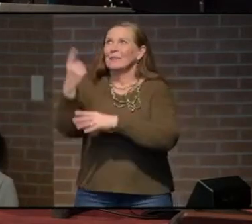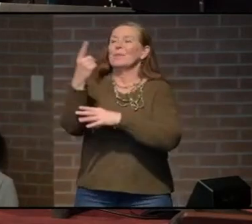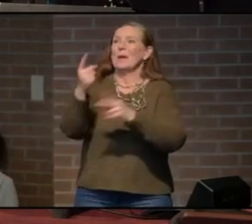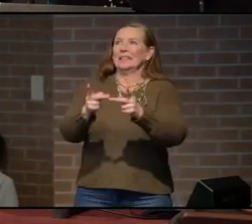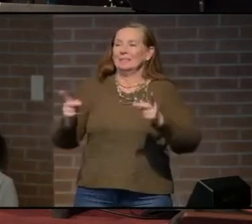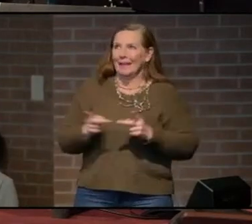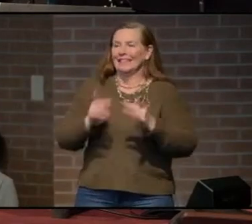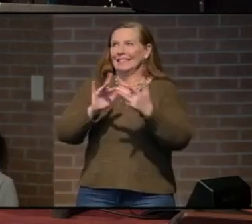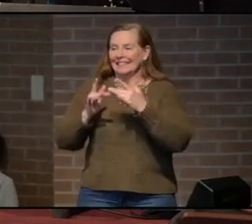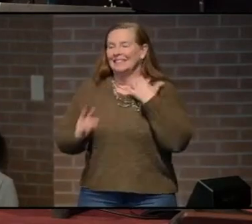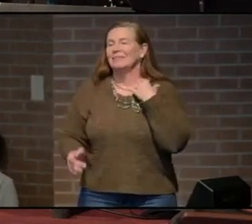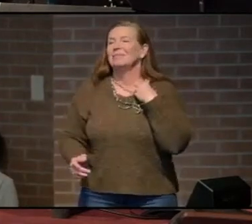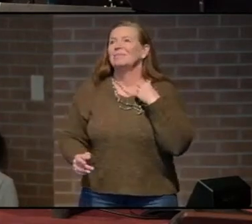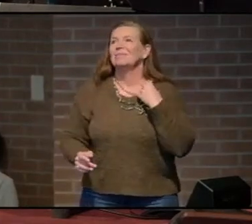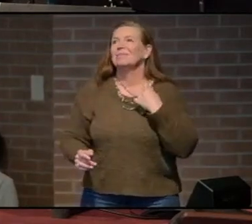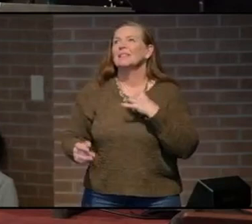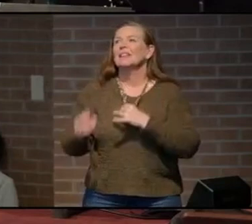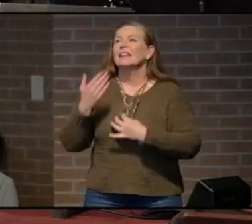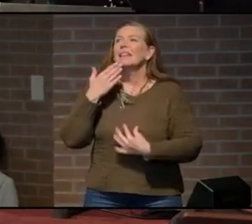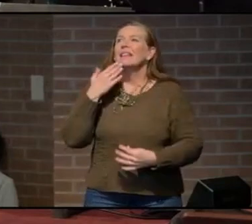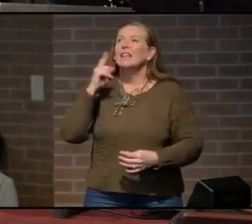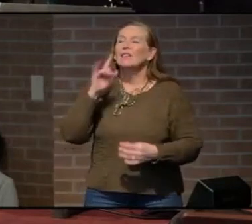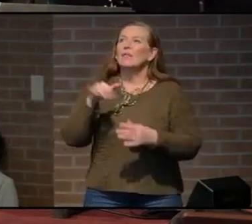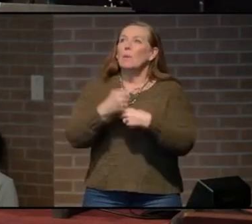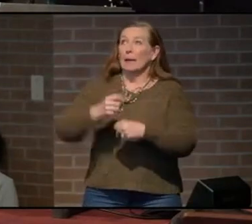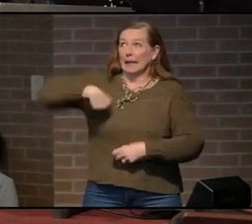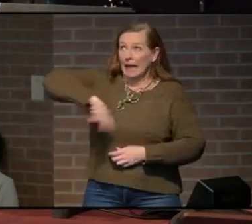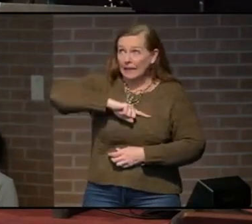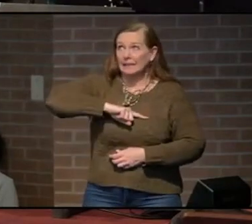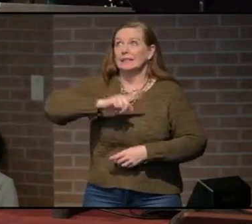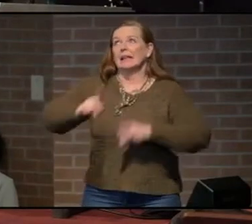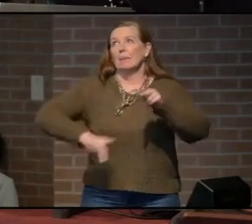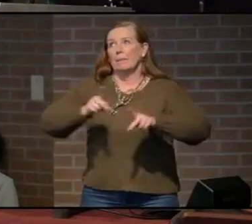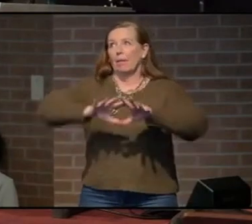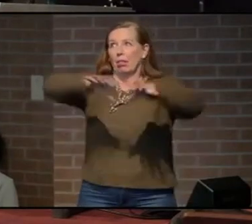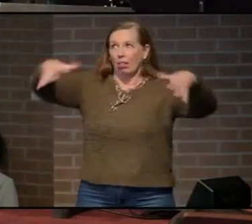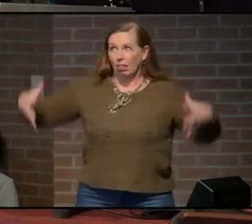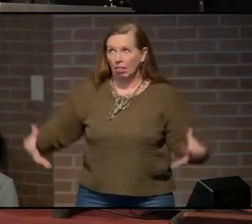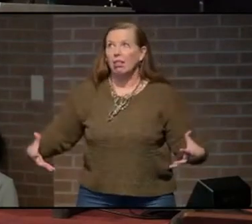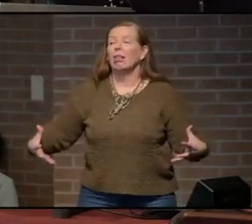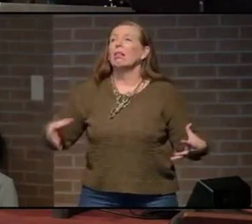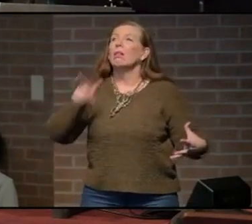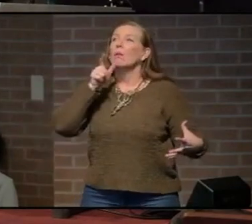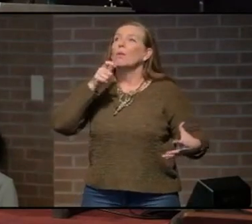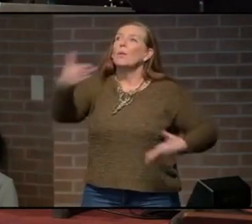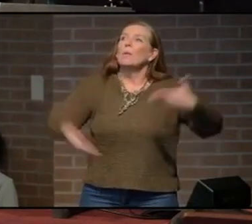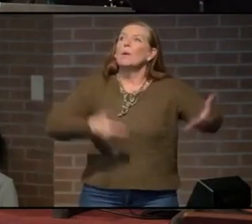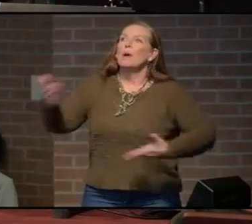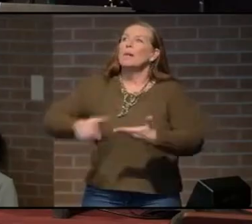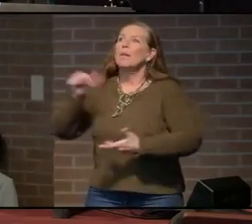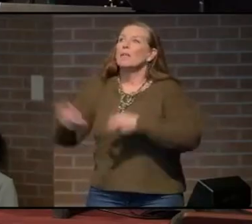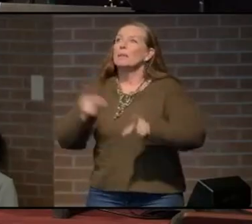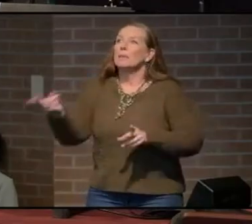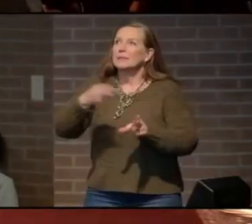space. God, thank you for making us a people who welcome others in,